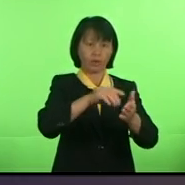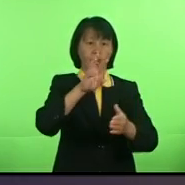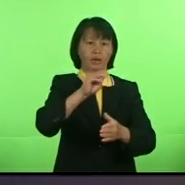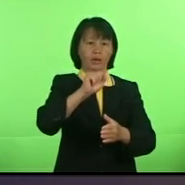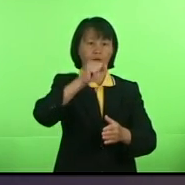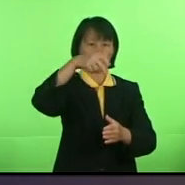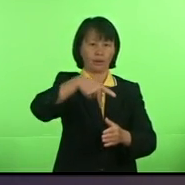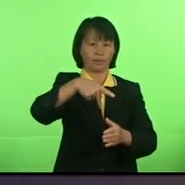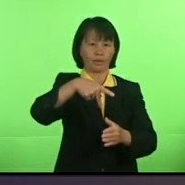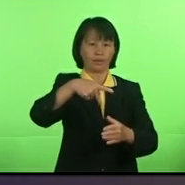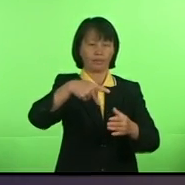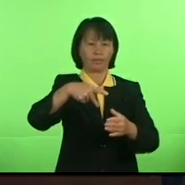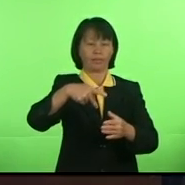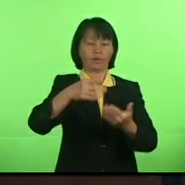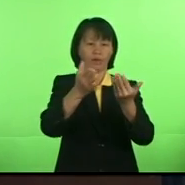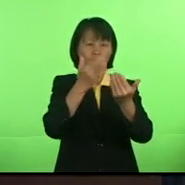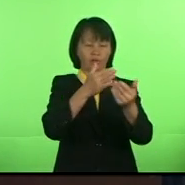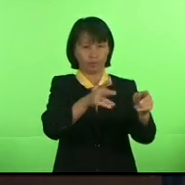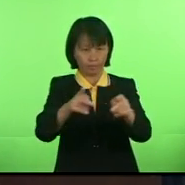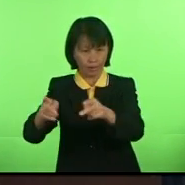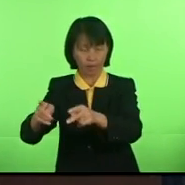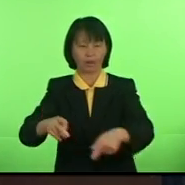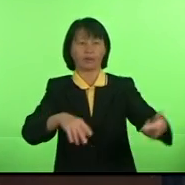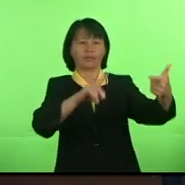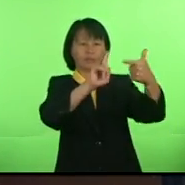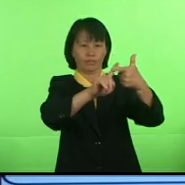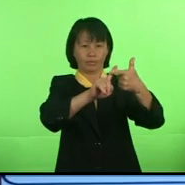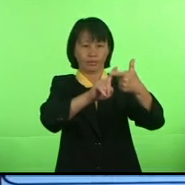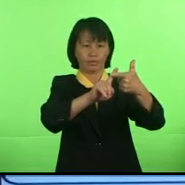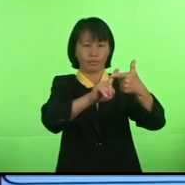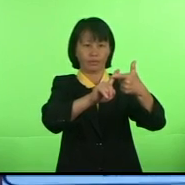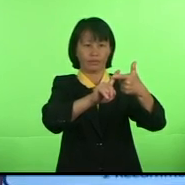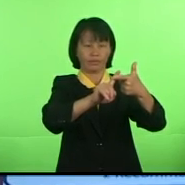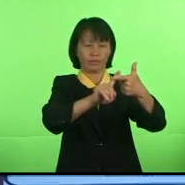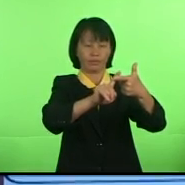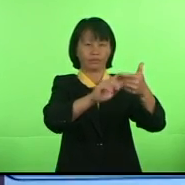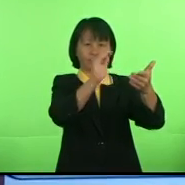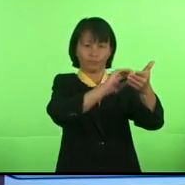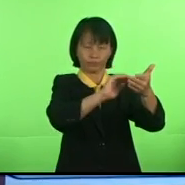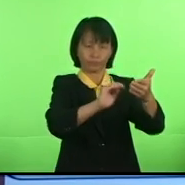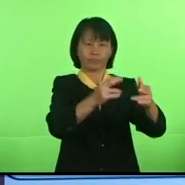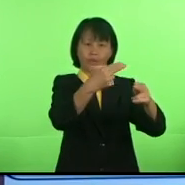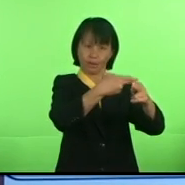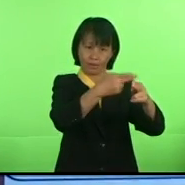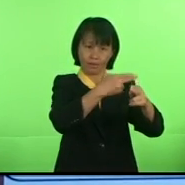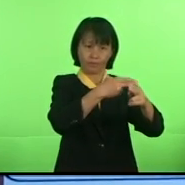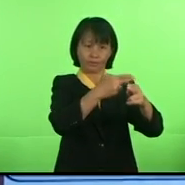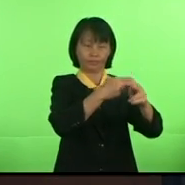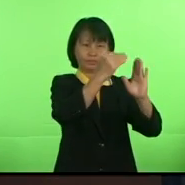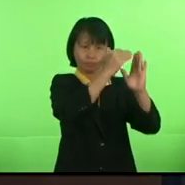plan. The next one will be sequence and numbered